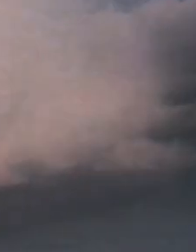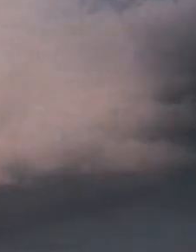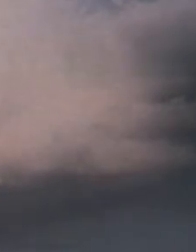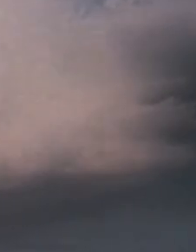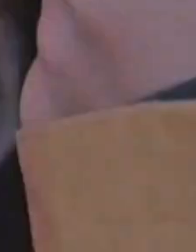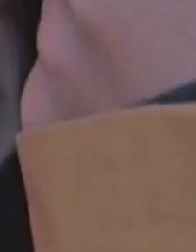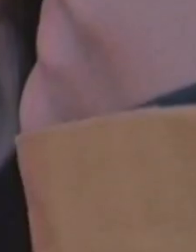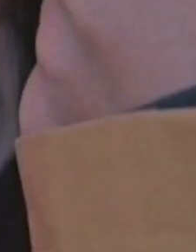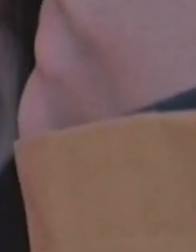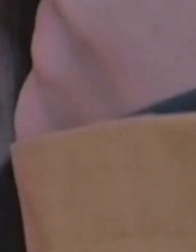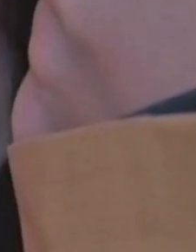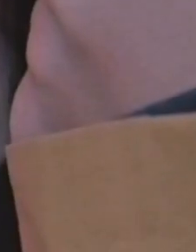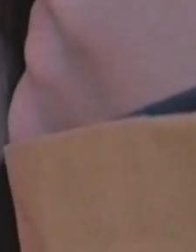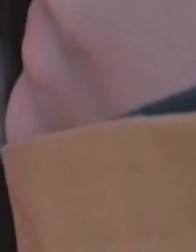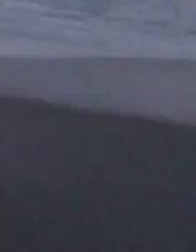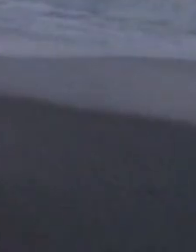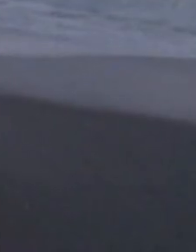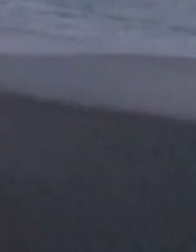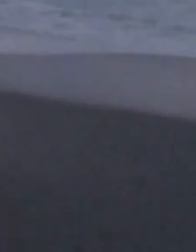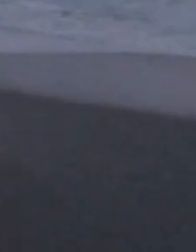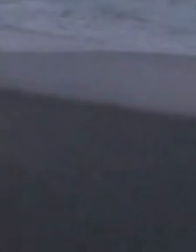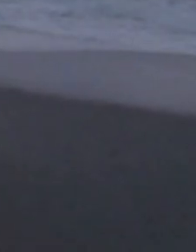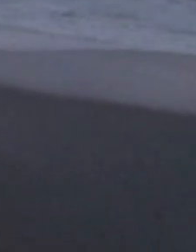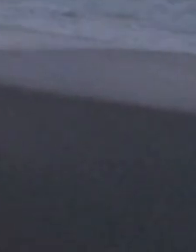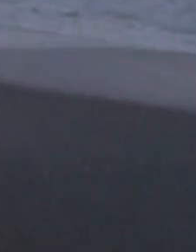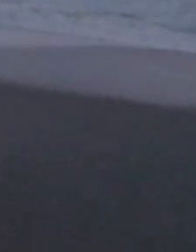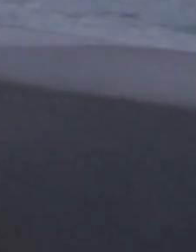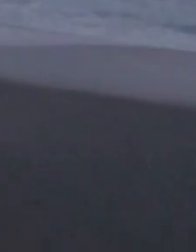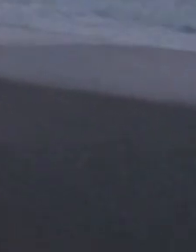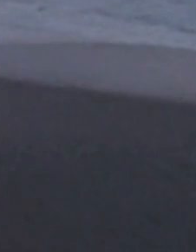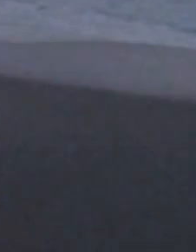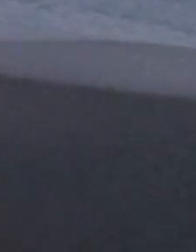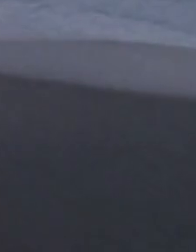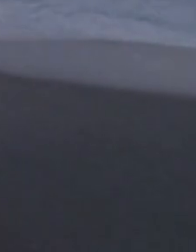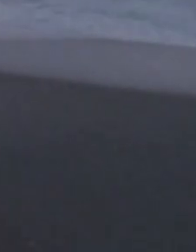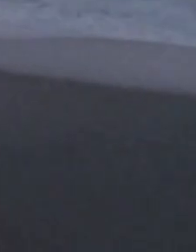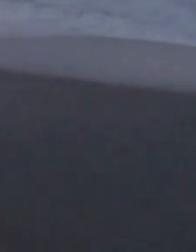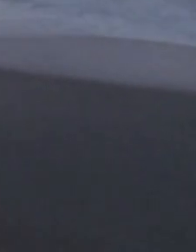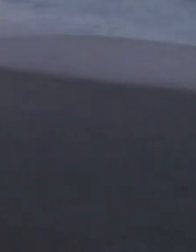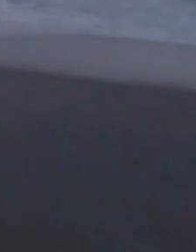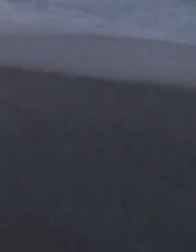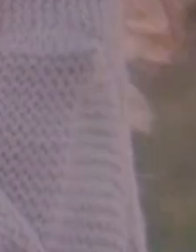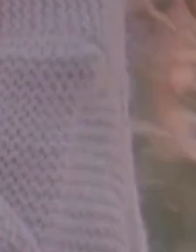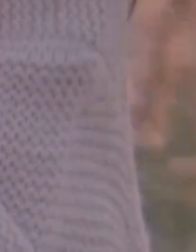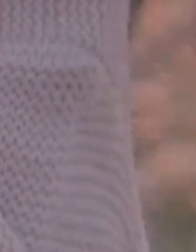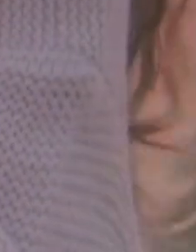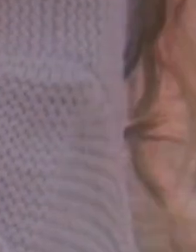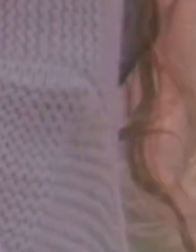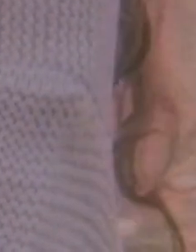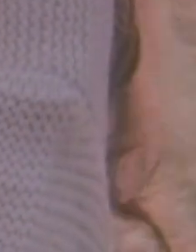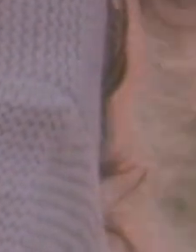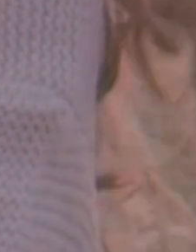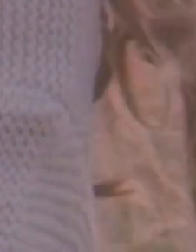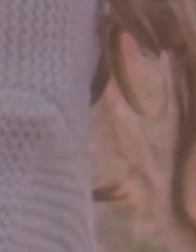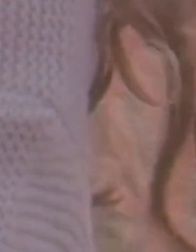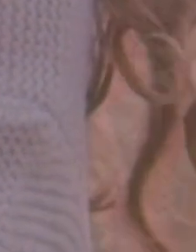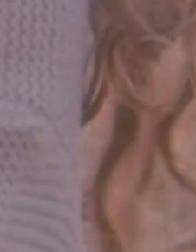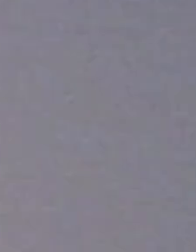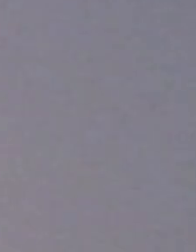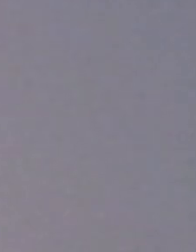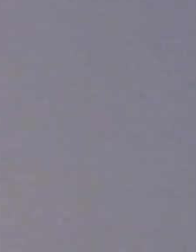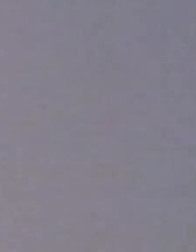of all creation looked upon your desperation. He became like one of us to remake all of us, to make an orphan his